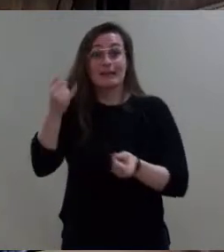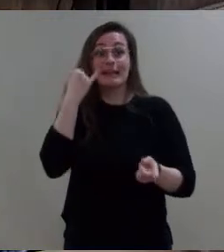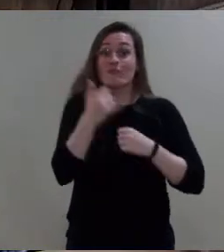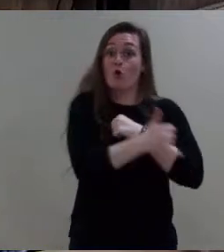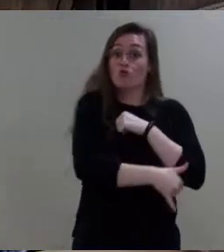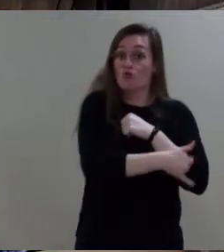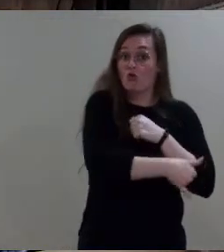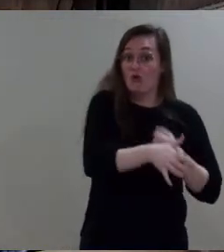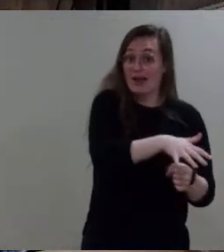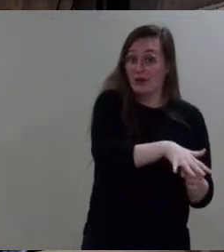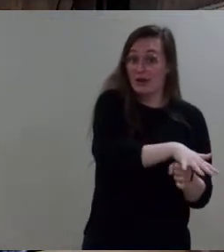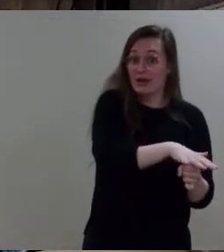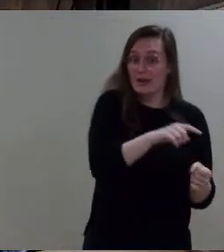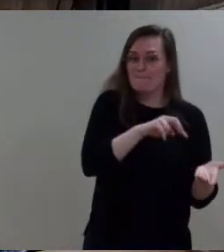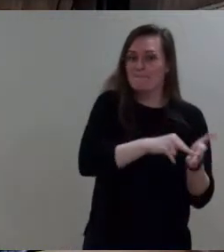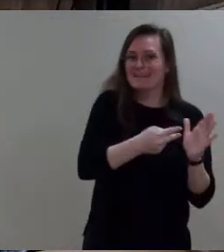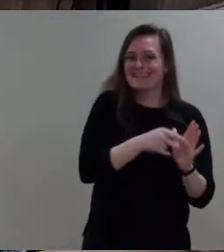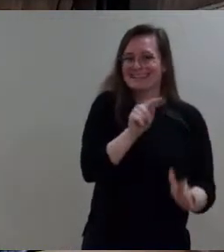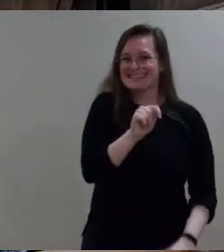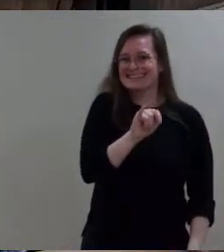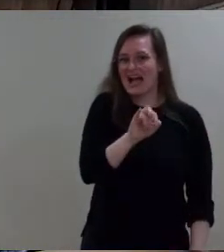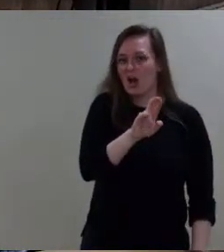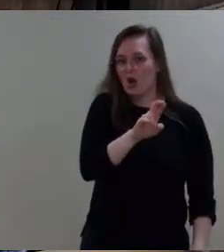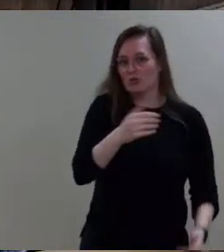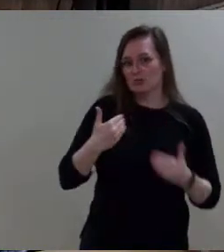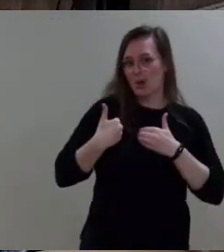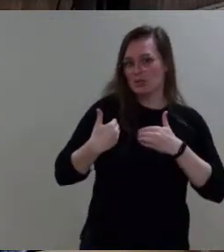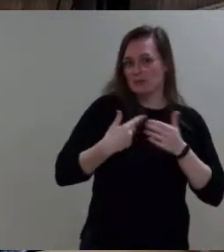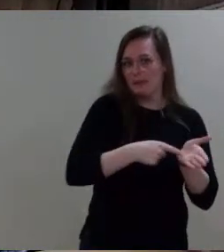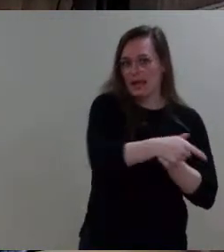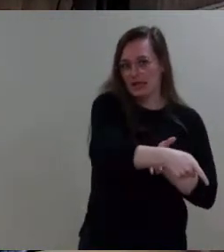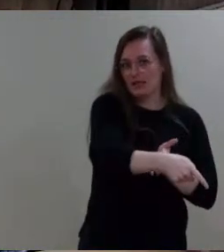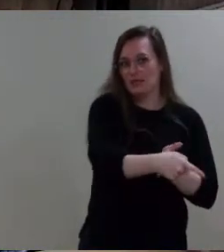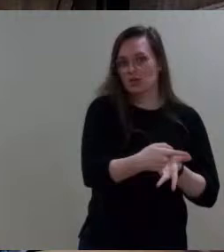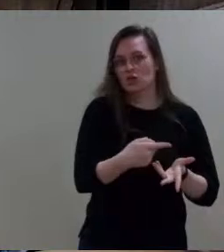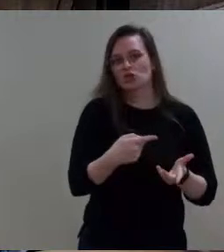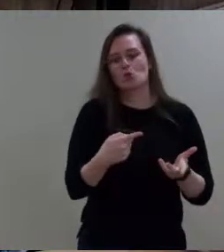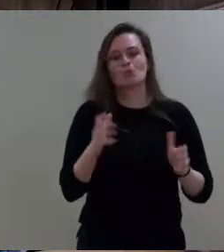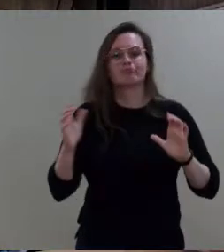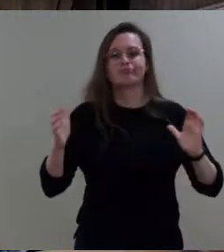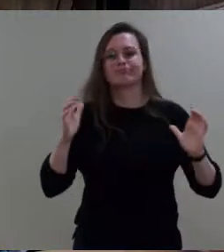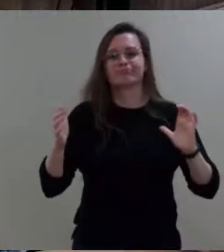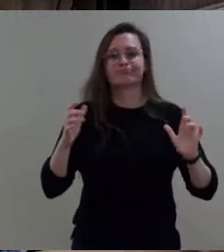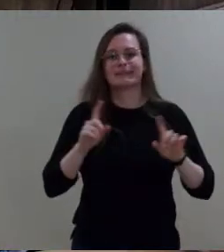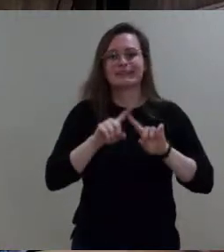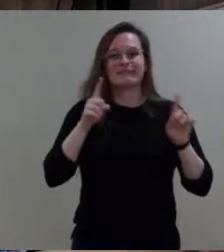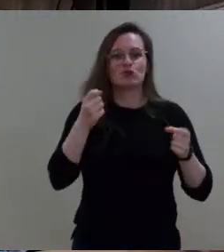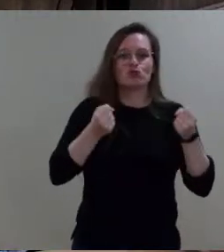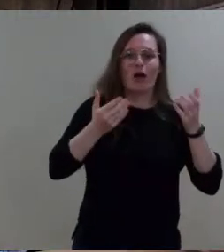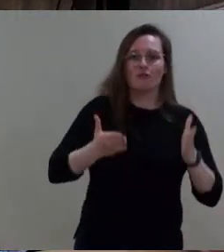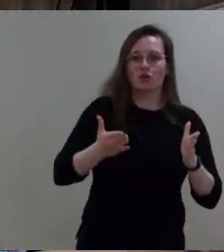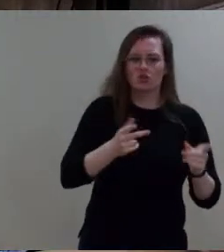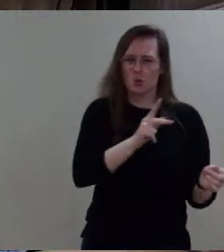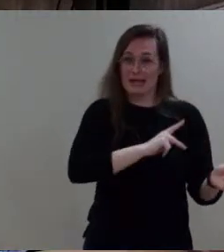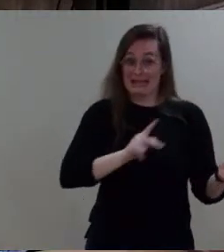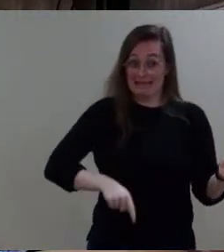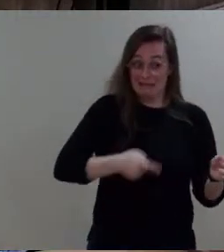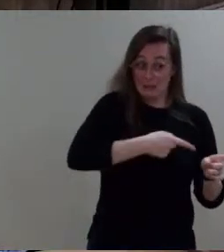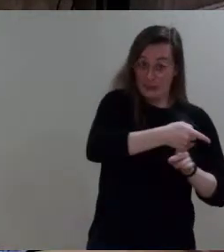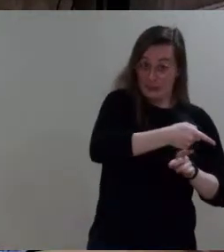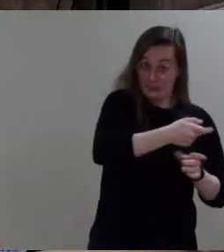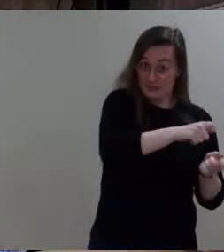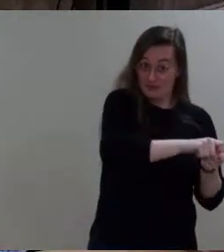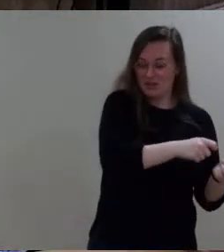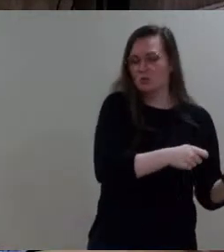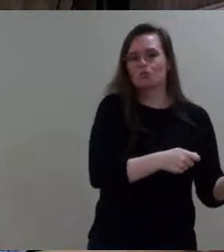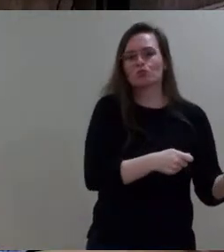area, then that is a TIR responsibility. So it's just a difference in the drivers. Okay. It's not specific to Kings, it's just some of the financial pressures